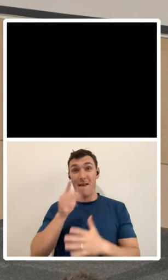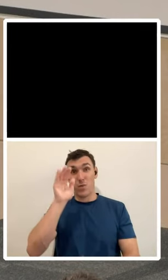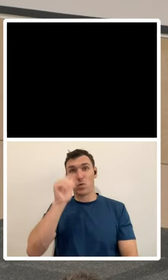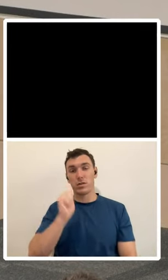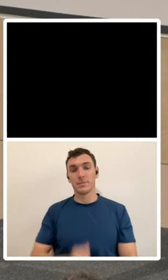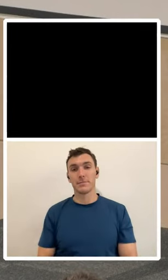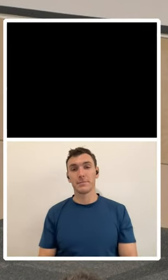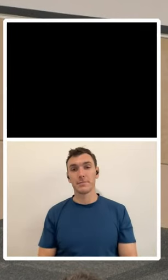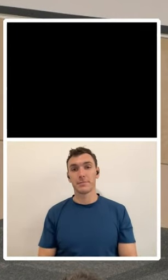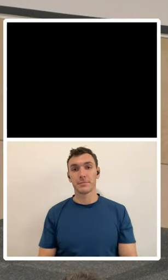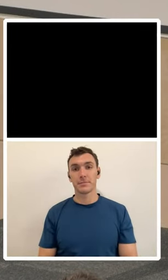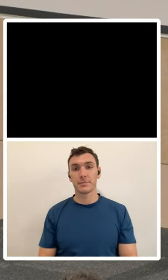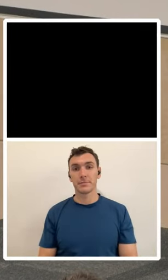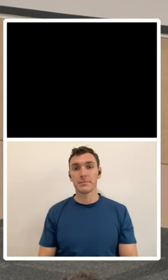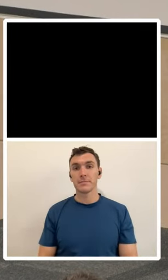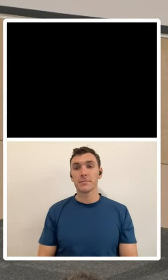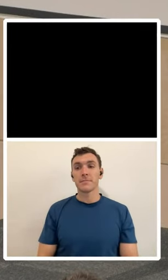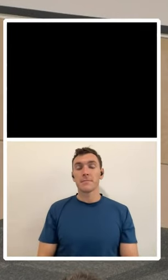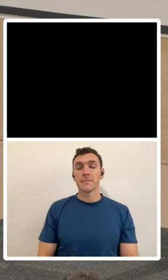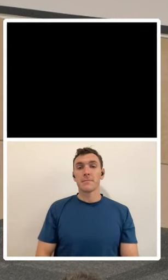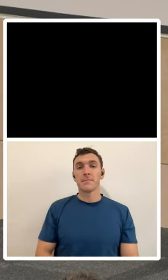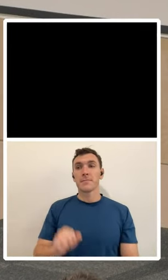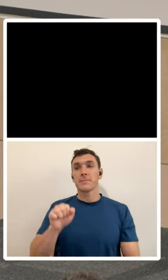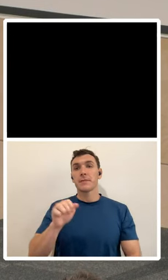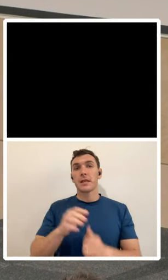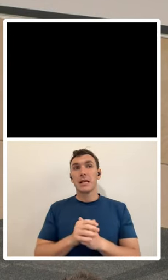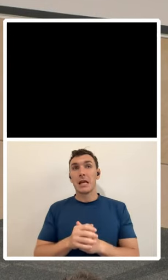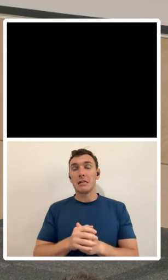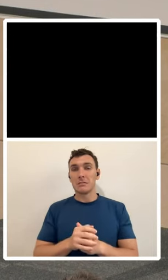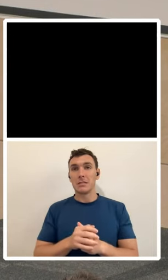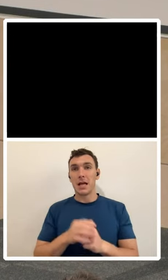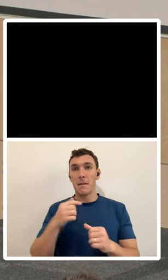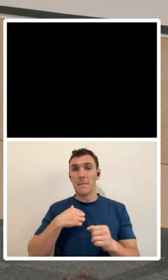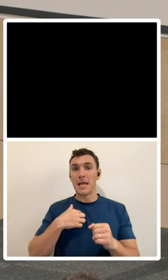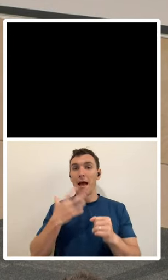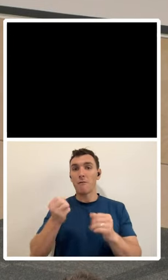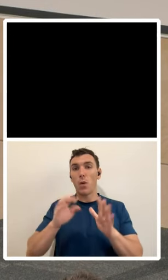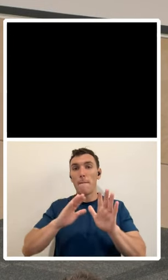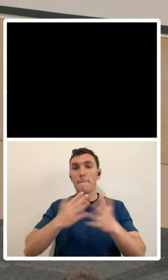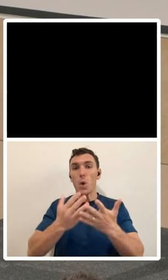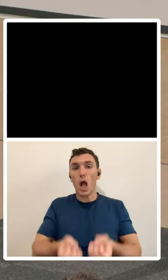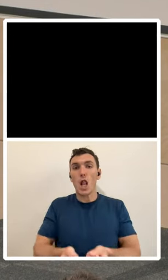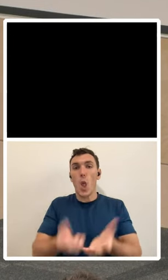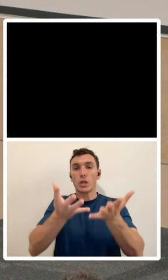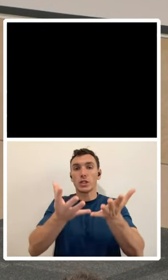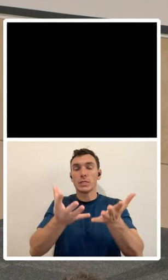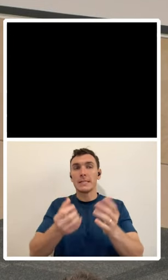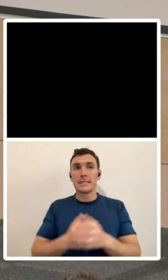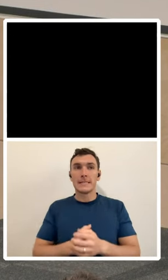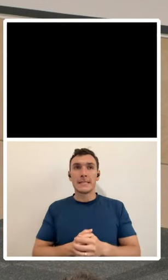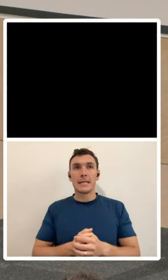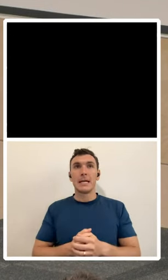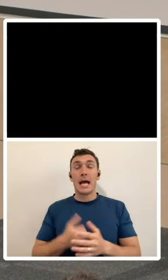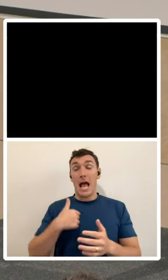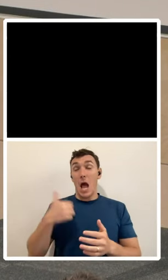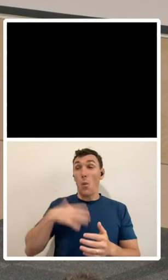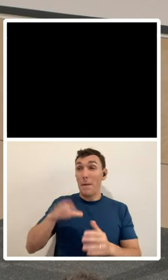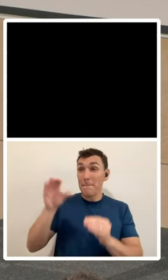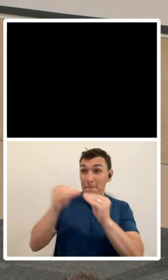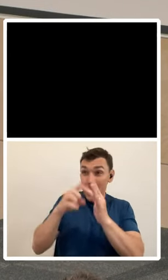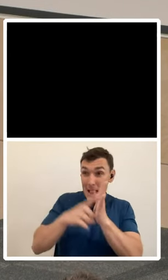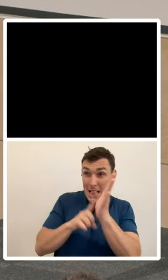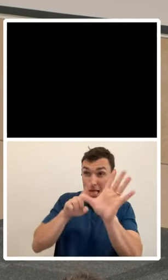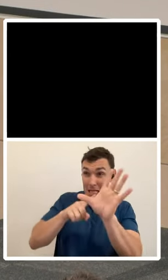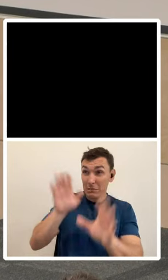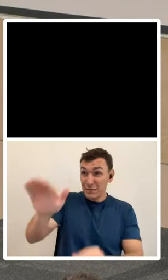guys did come. Snoopy came, and Spengler came, and Titsy came. Billy sent me a message a week before saying, sorry, lad, I'm getting my kitchen renovated,